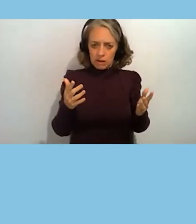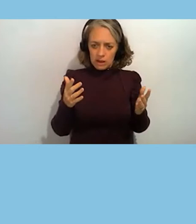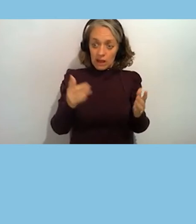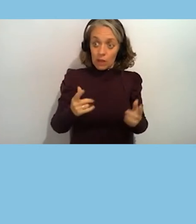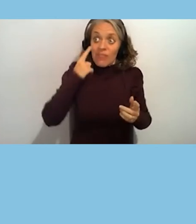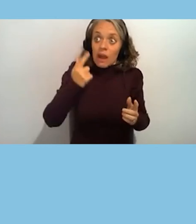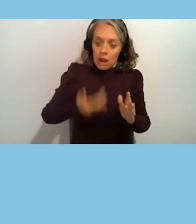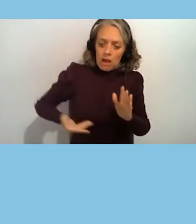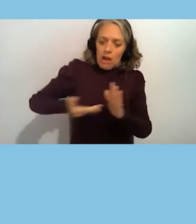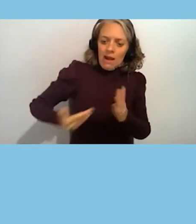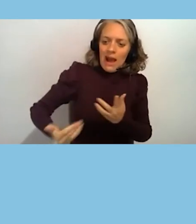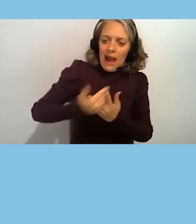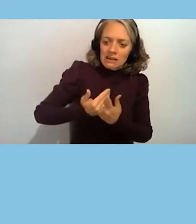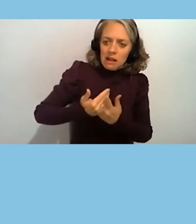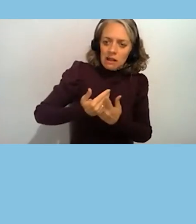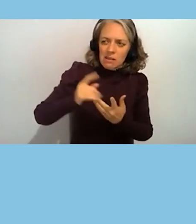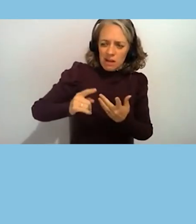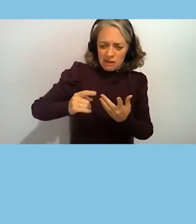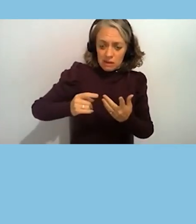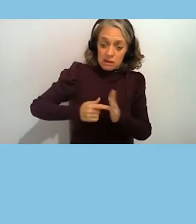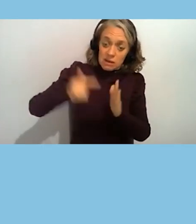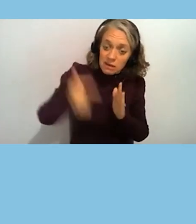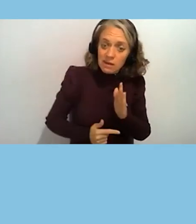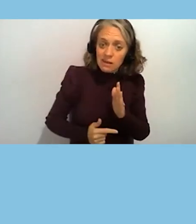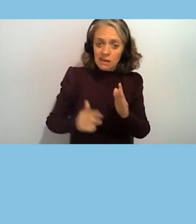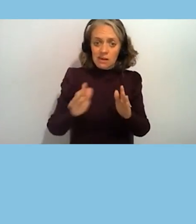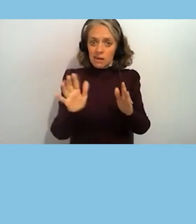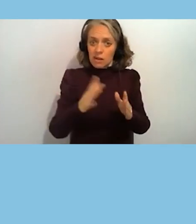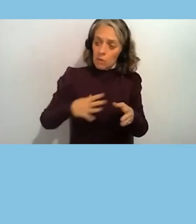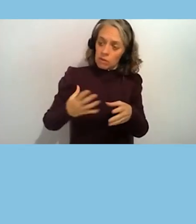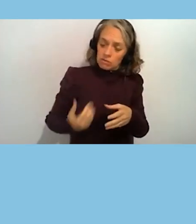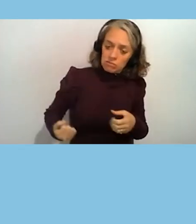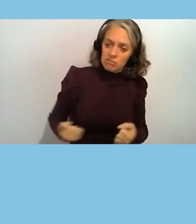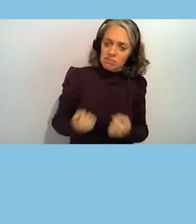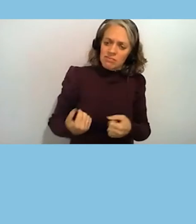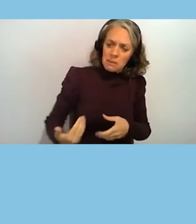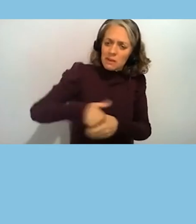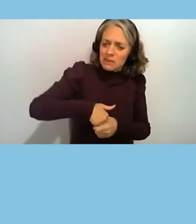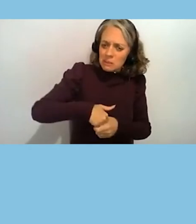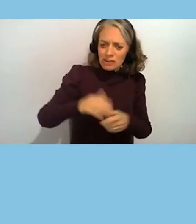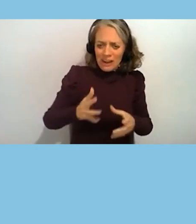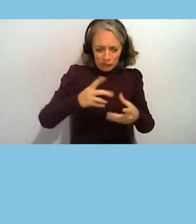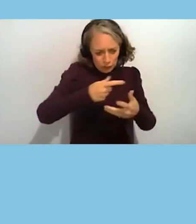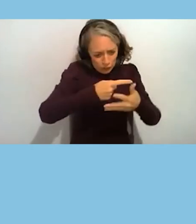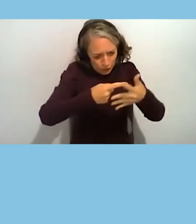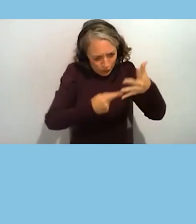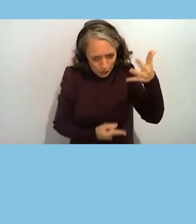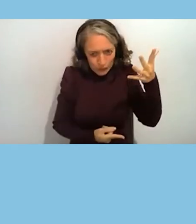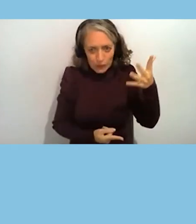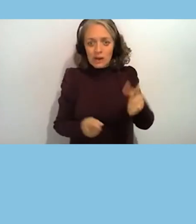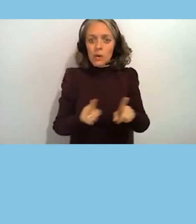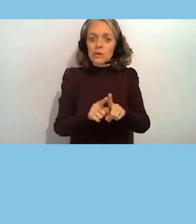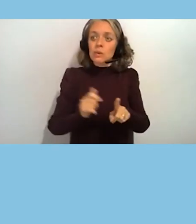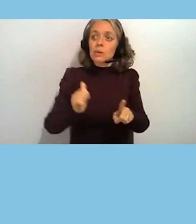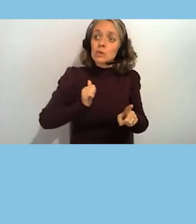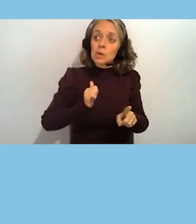aesthetic pleasure over and against robust participation with those so described. It also assumes that what